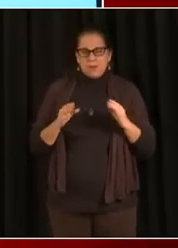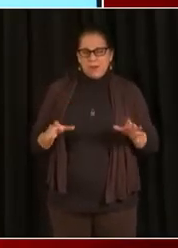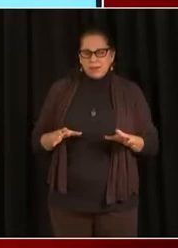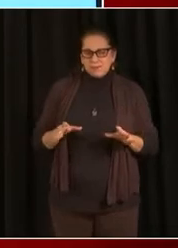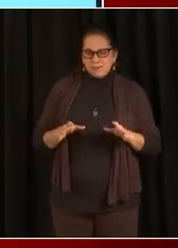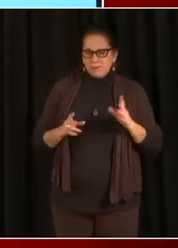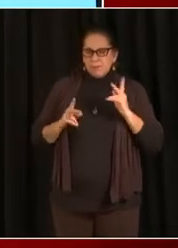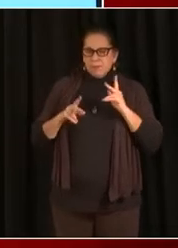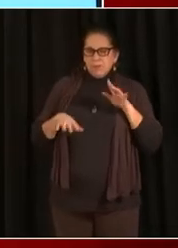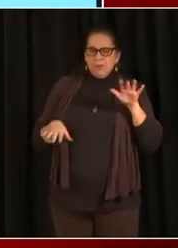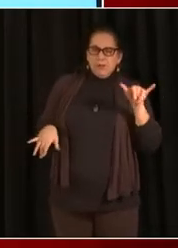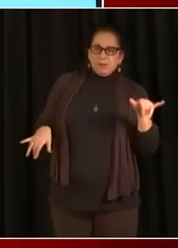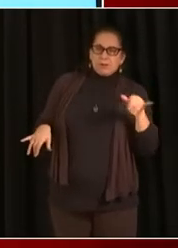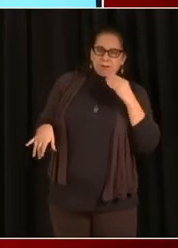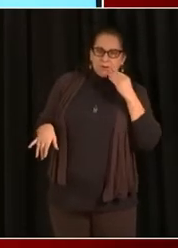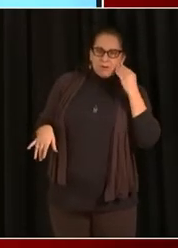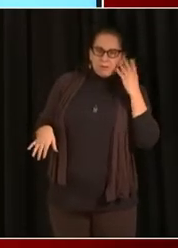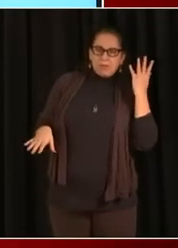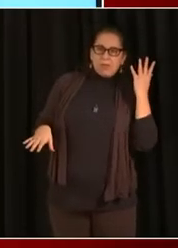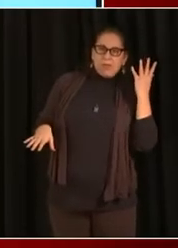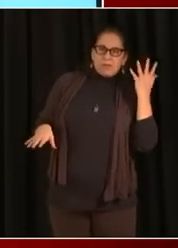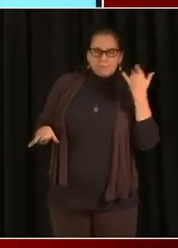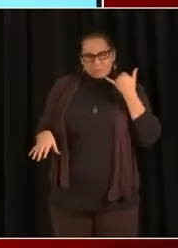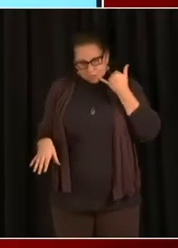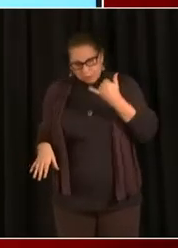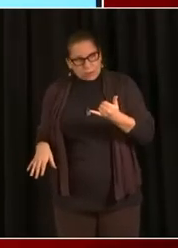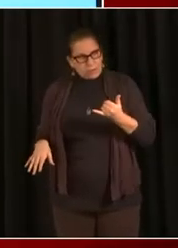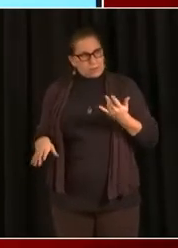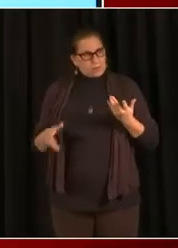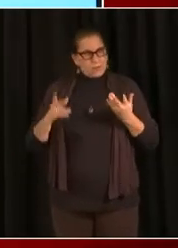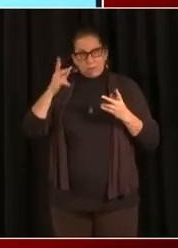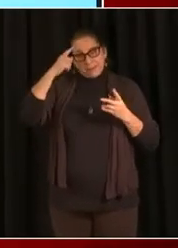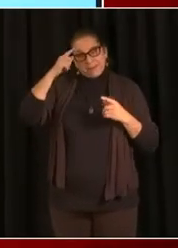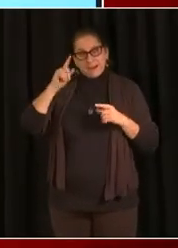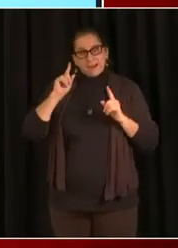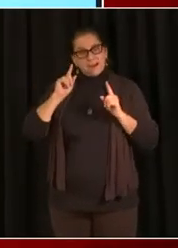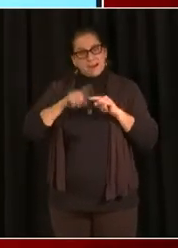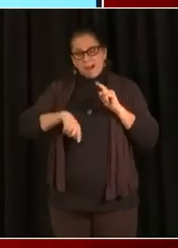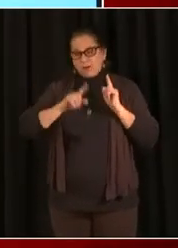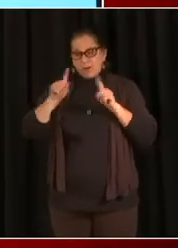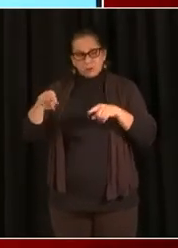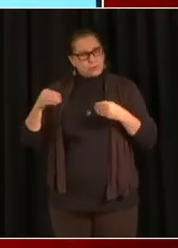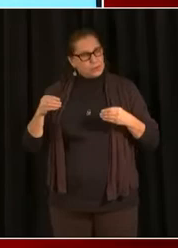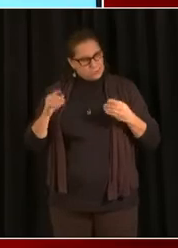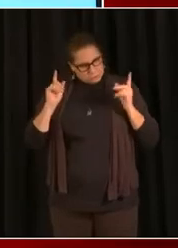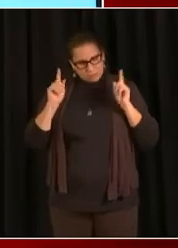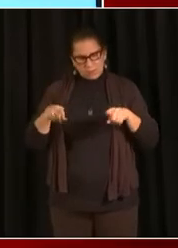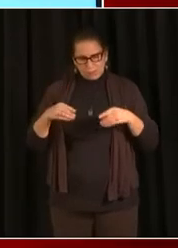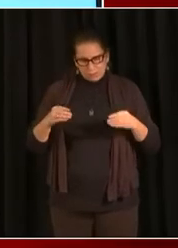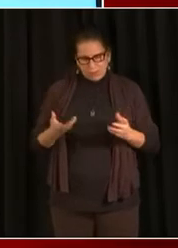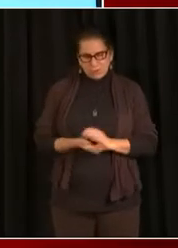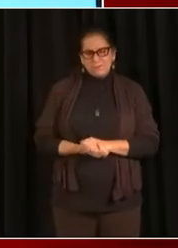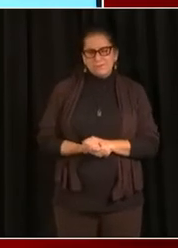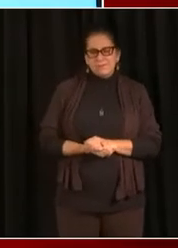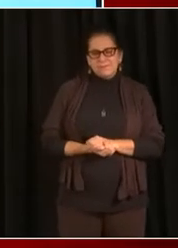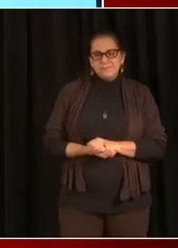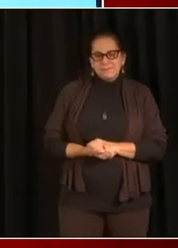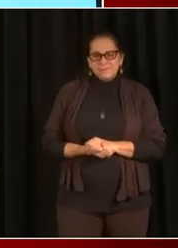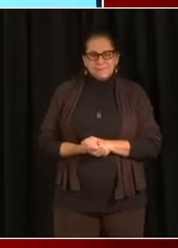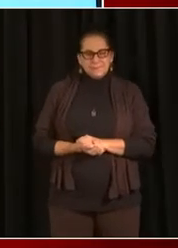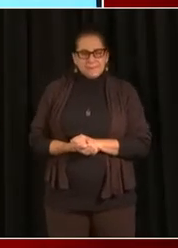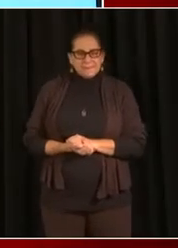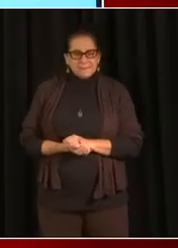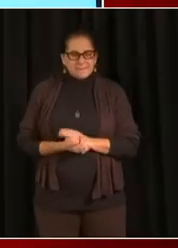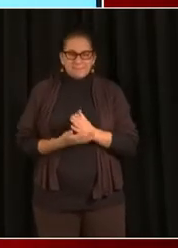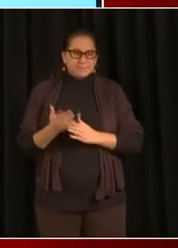because their favorite local watering holes may not be open. So places where you may commune with other people